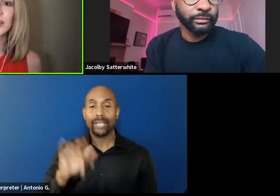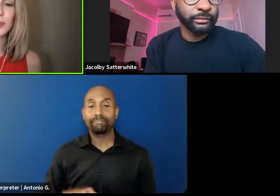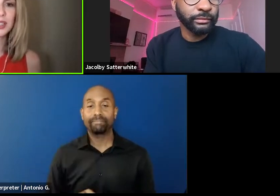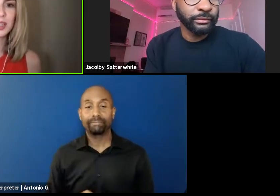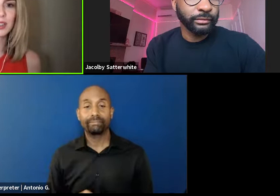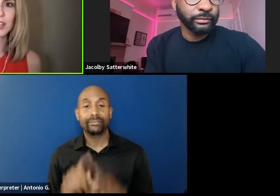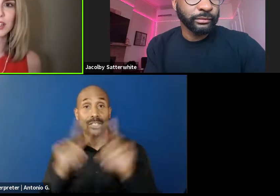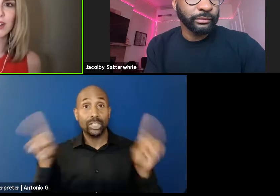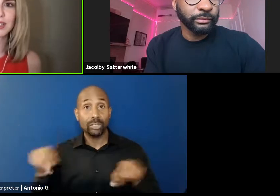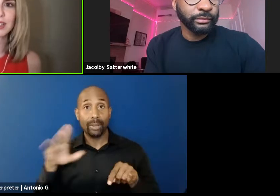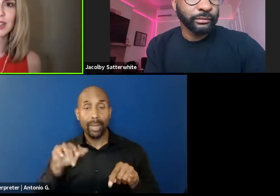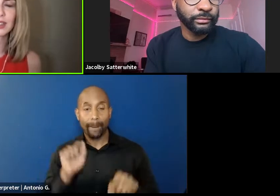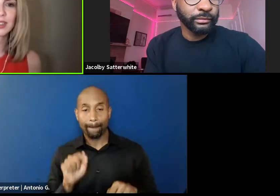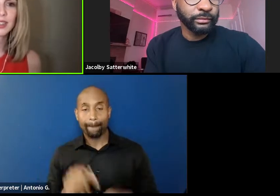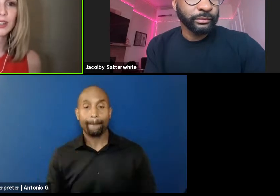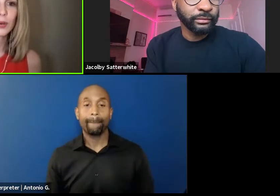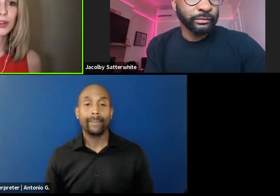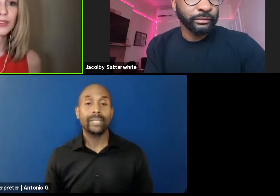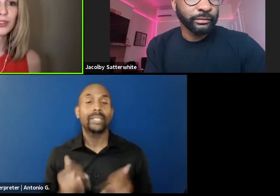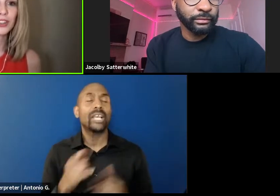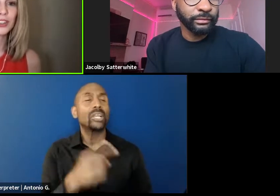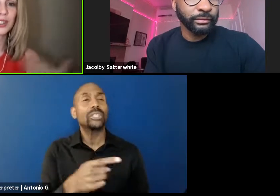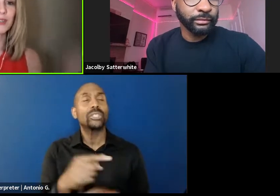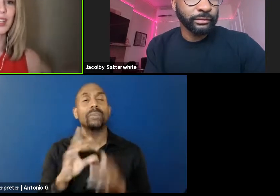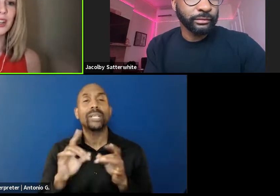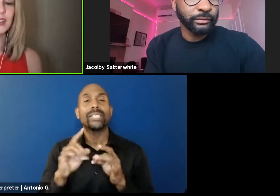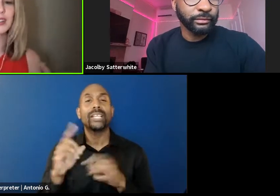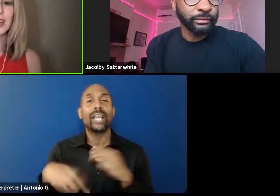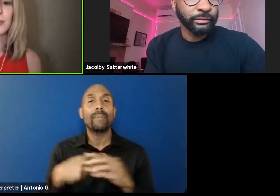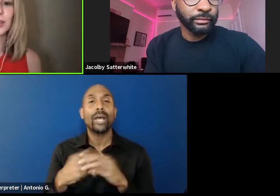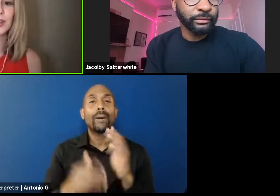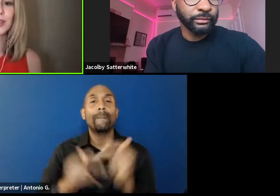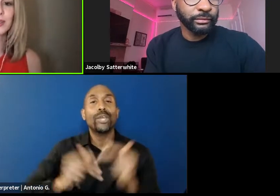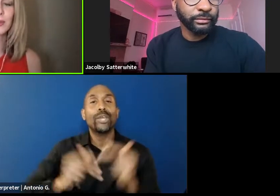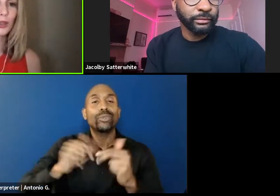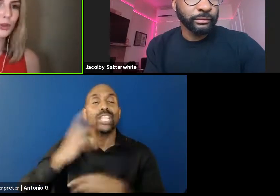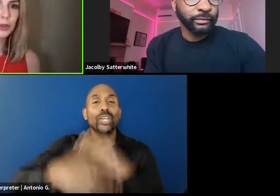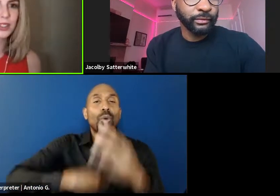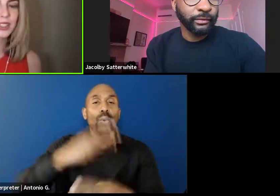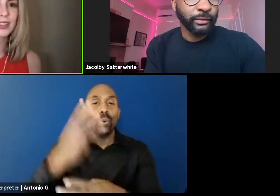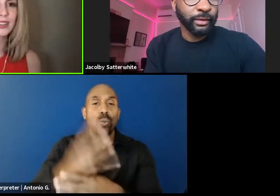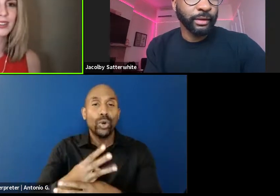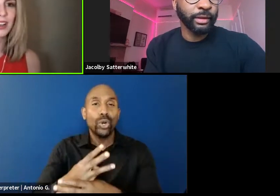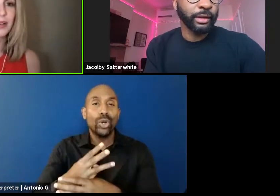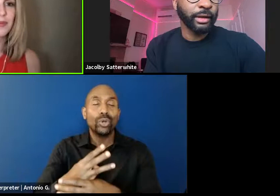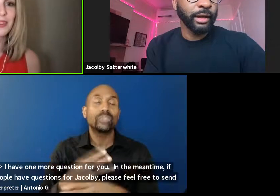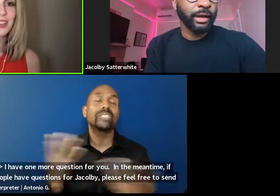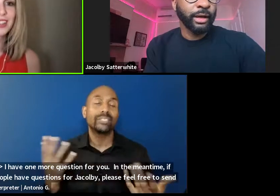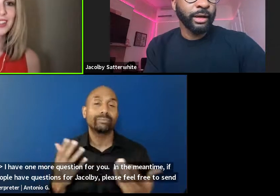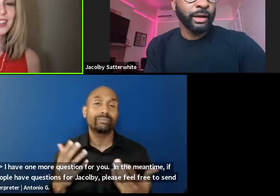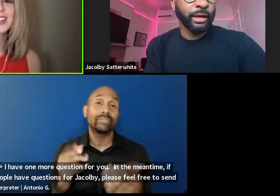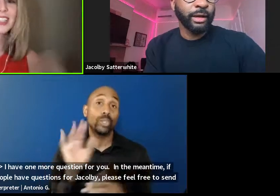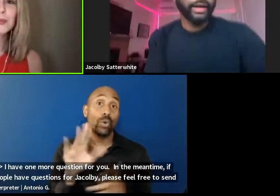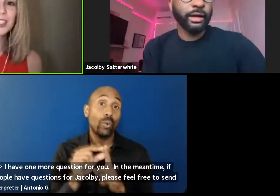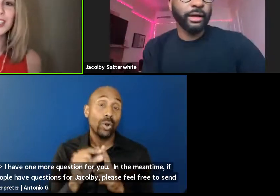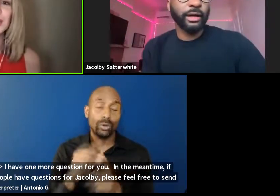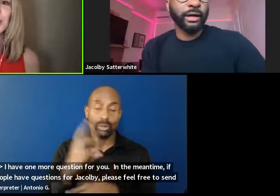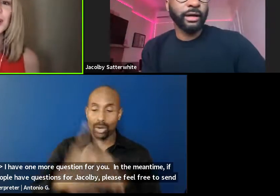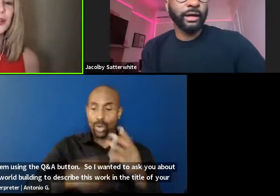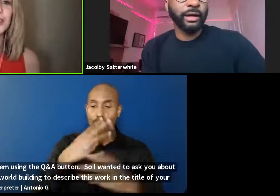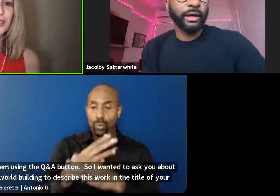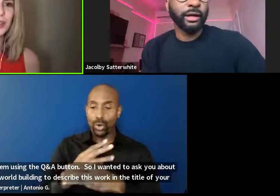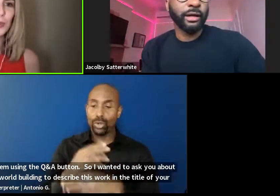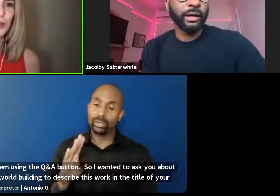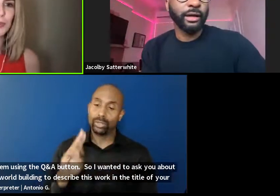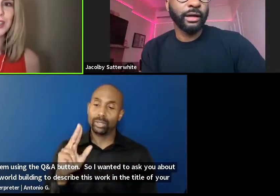And it's also in the title of our talk today. So I wonder if you could just kind of react to that word world building. Does that like speak to you?